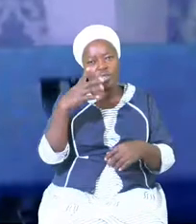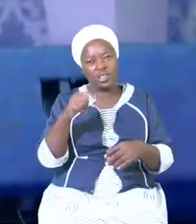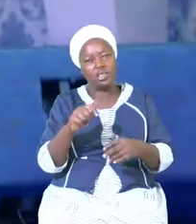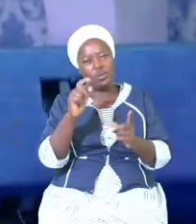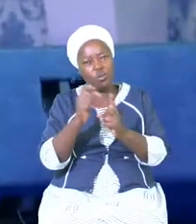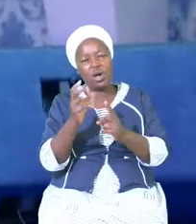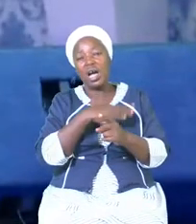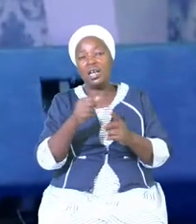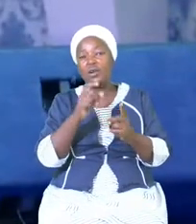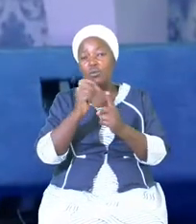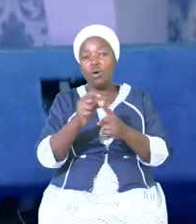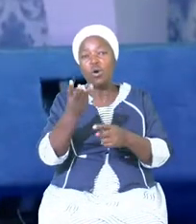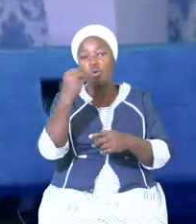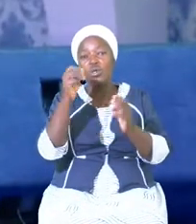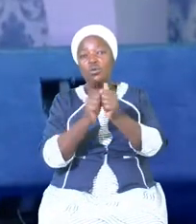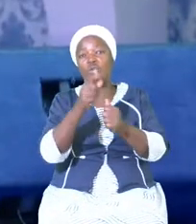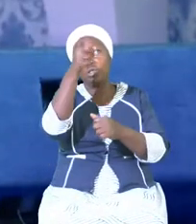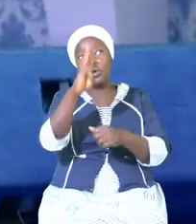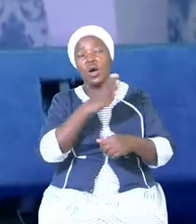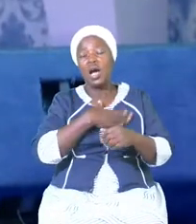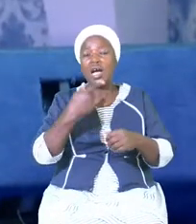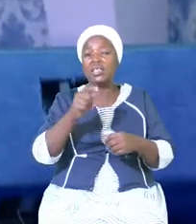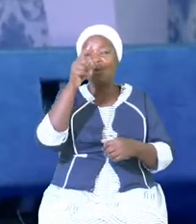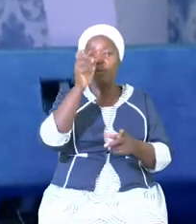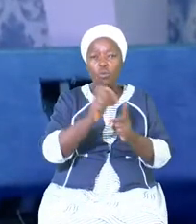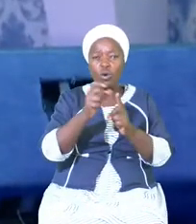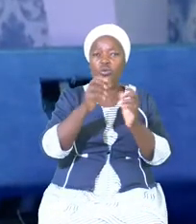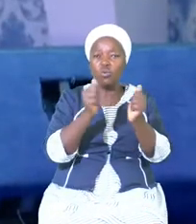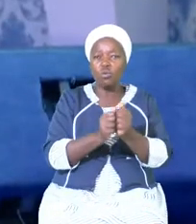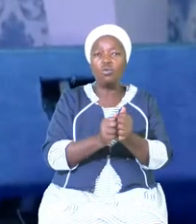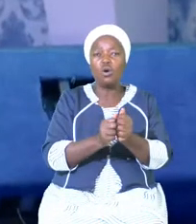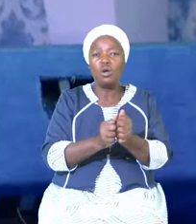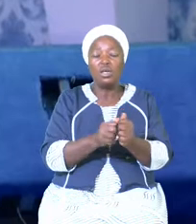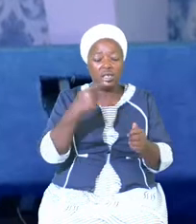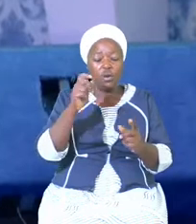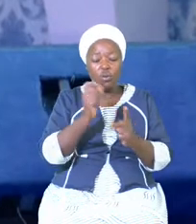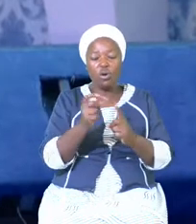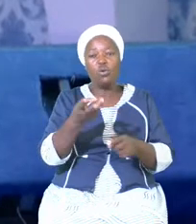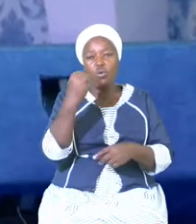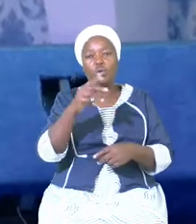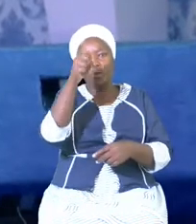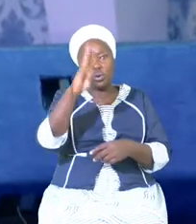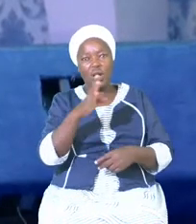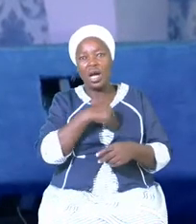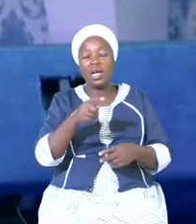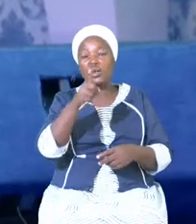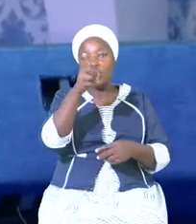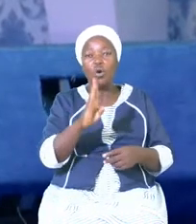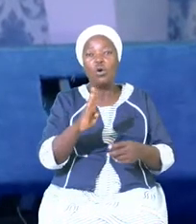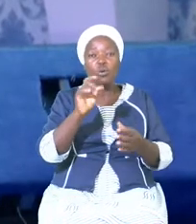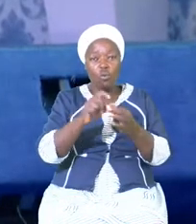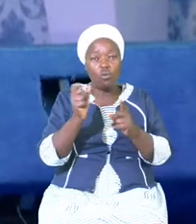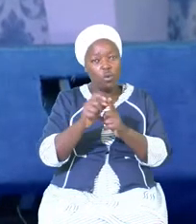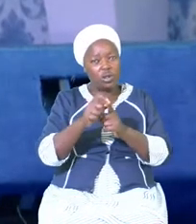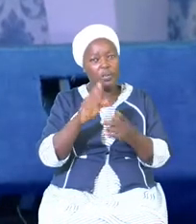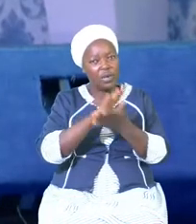word was with God, and the word was God, and the word became flesh and dwelt among us,